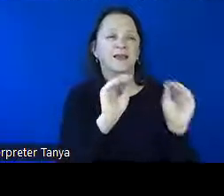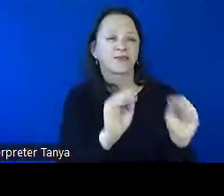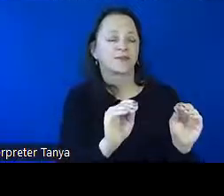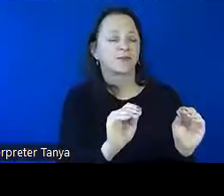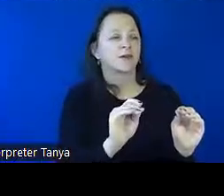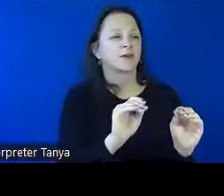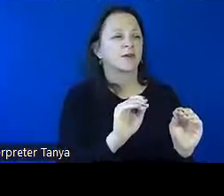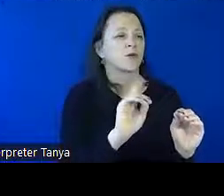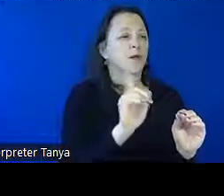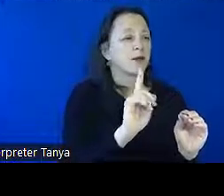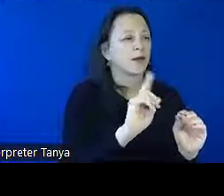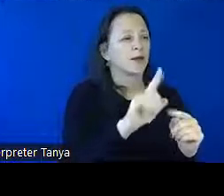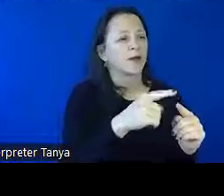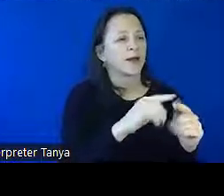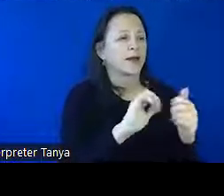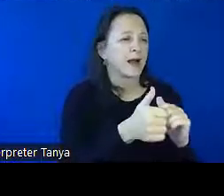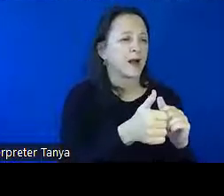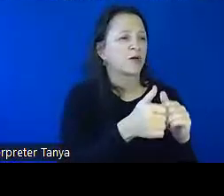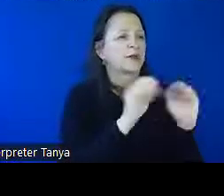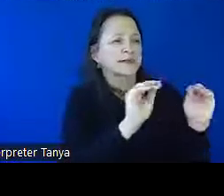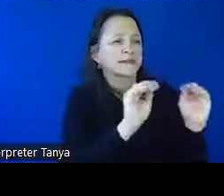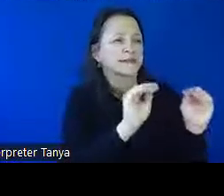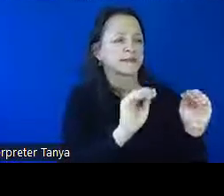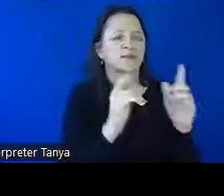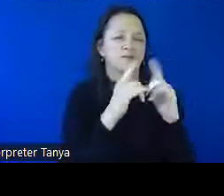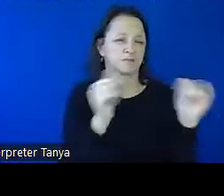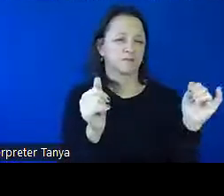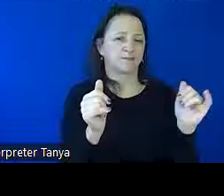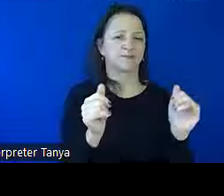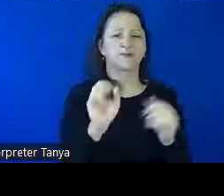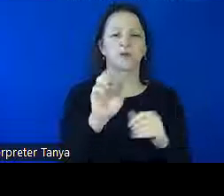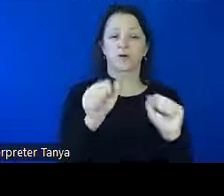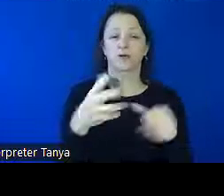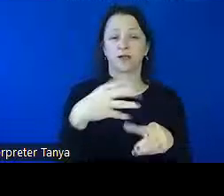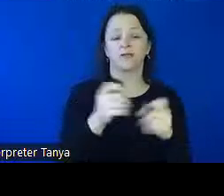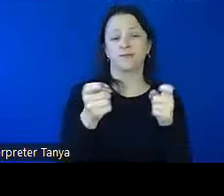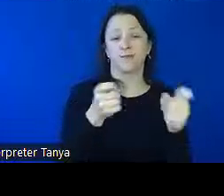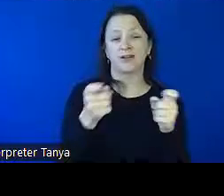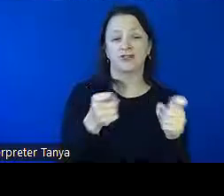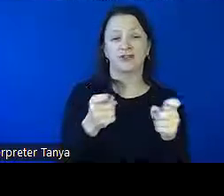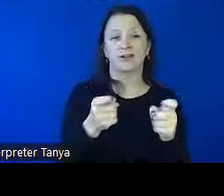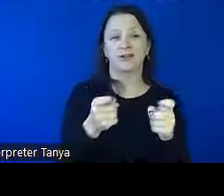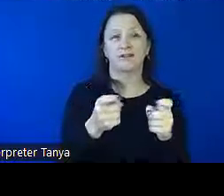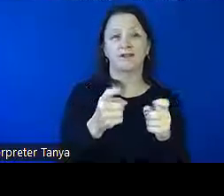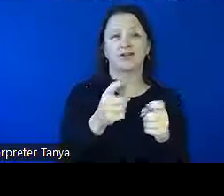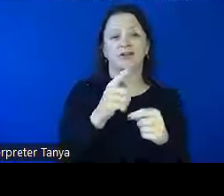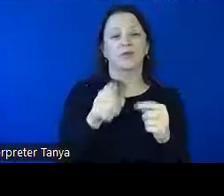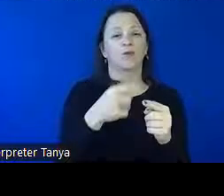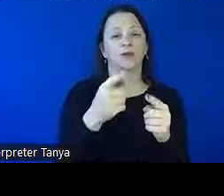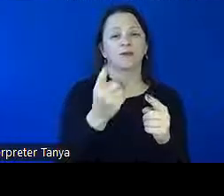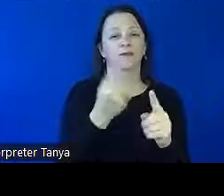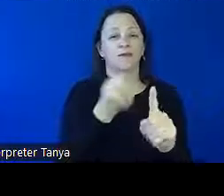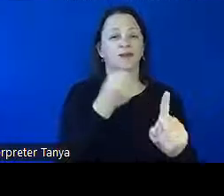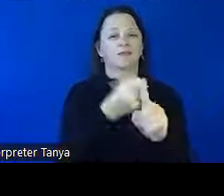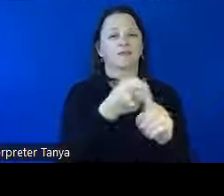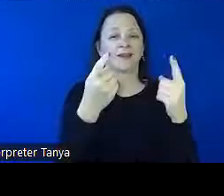where, how, etc. And of course, this can also include managing those episodes or learning how to manage those episodes where behavior